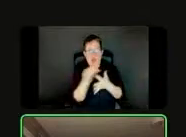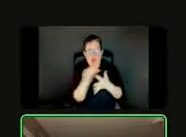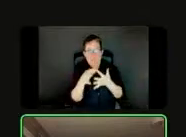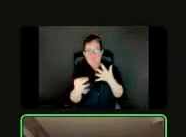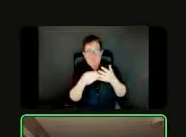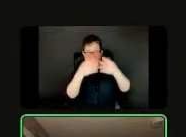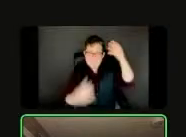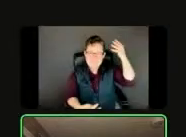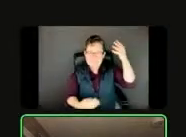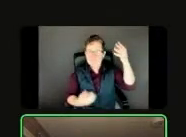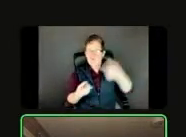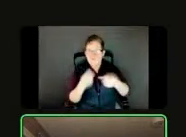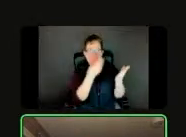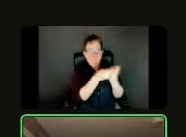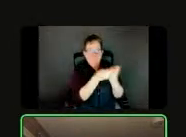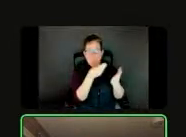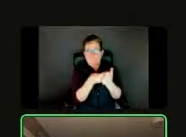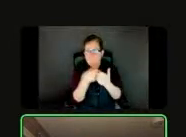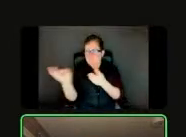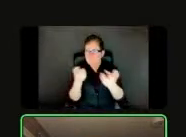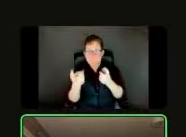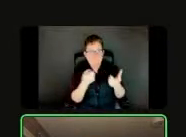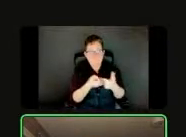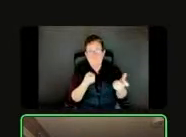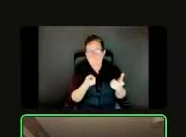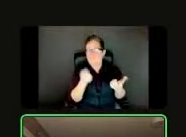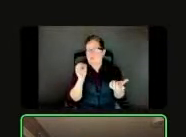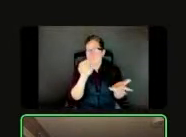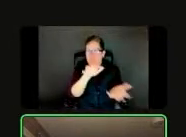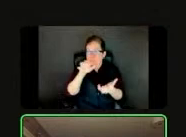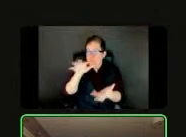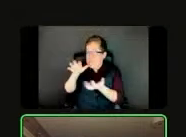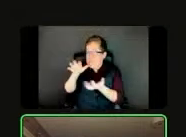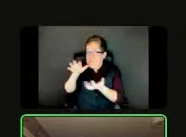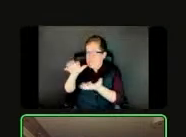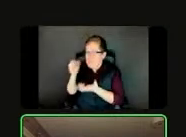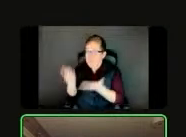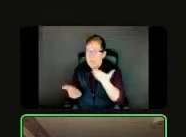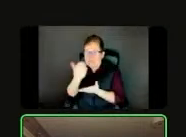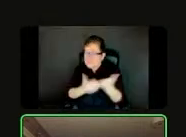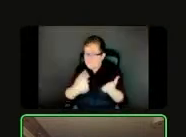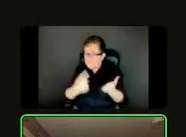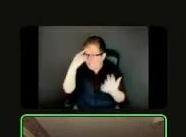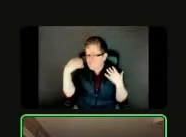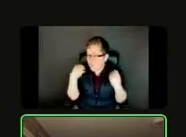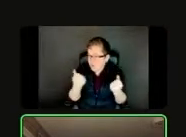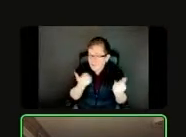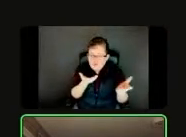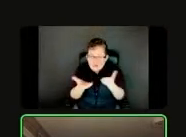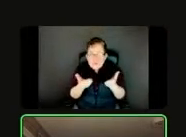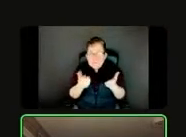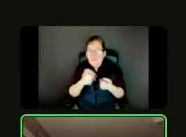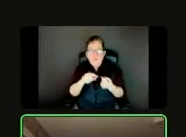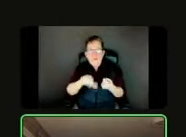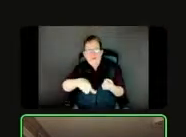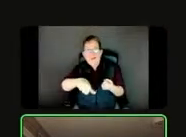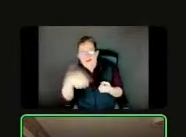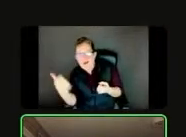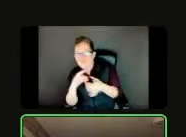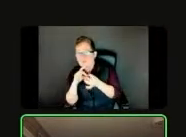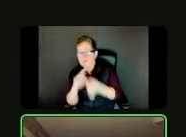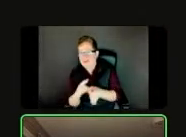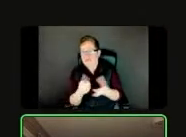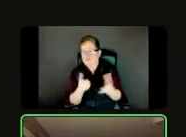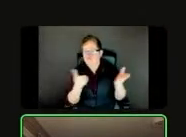for funding sources. There may be some mental health services or other related services